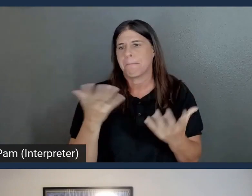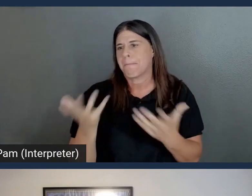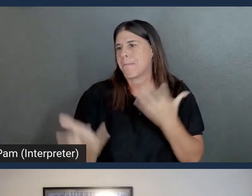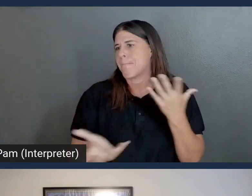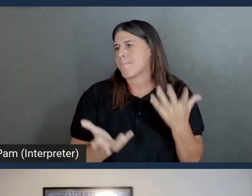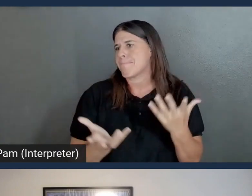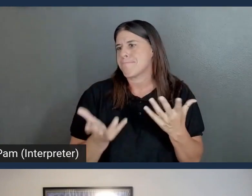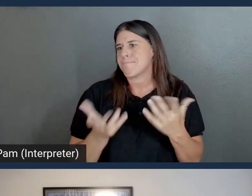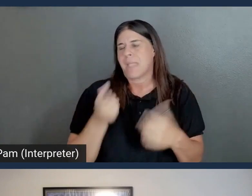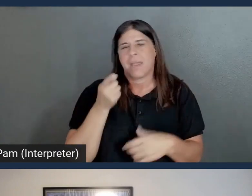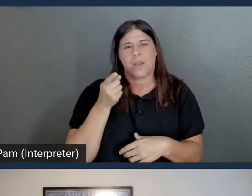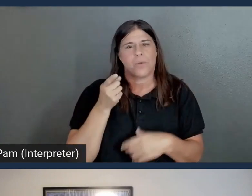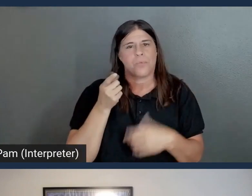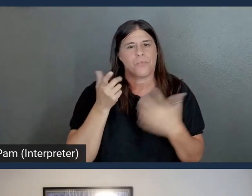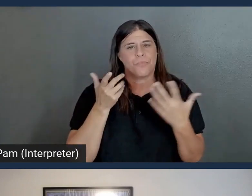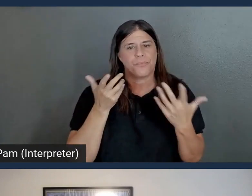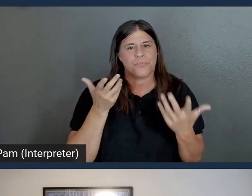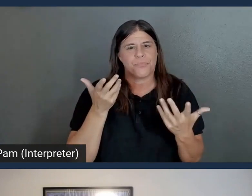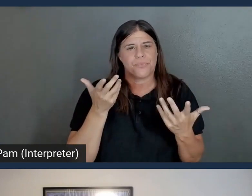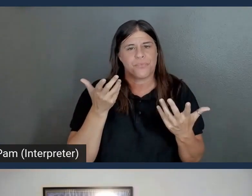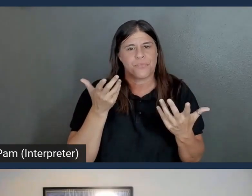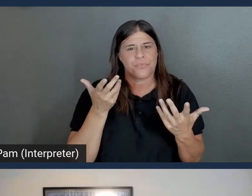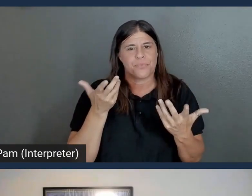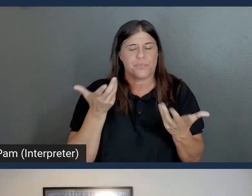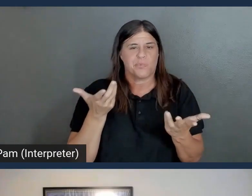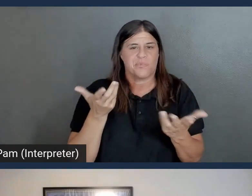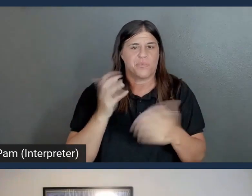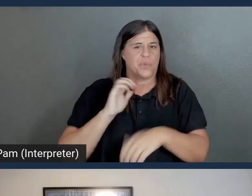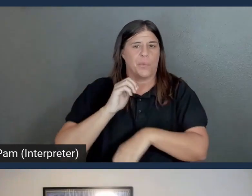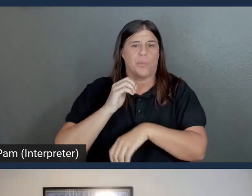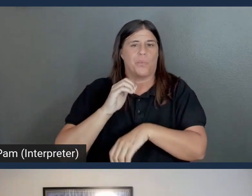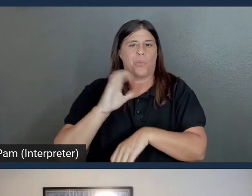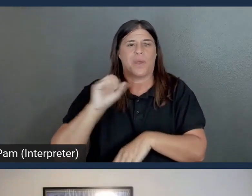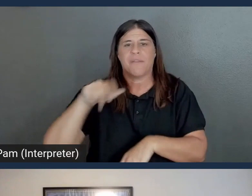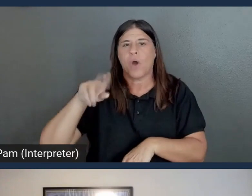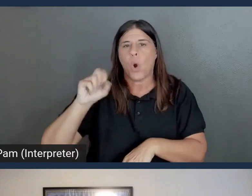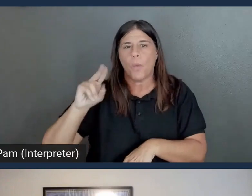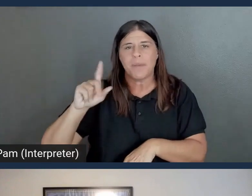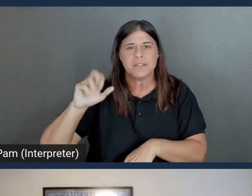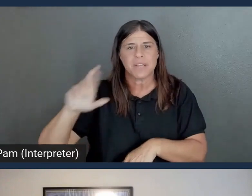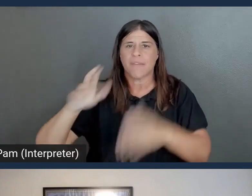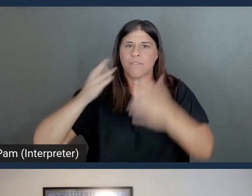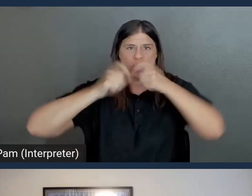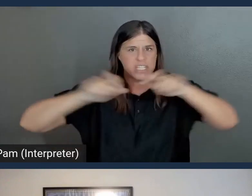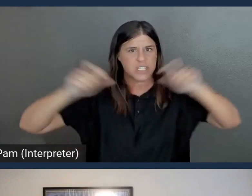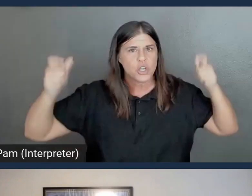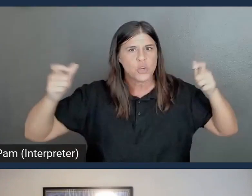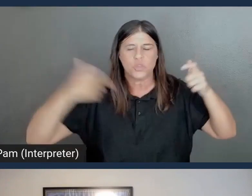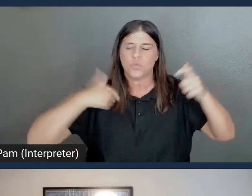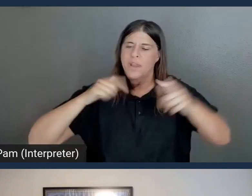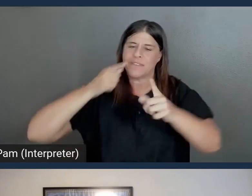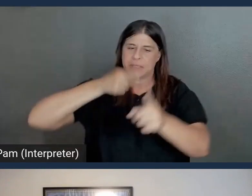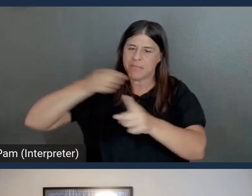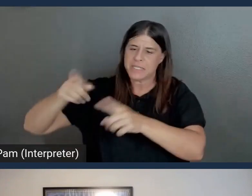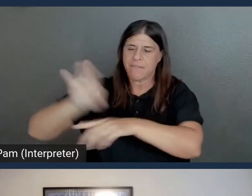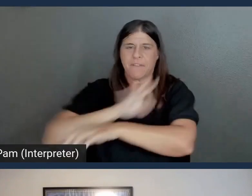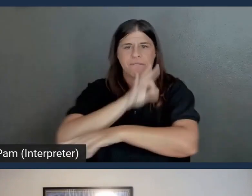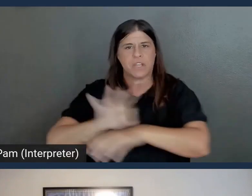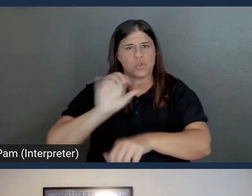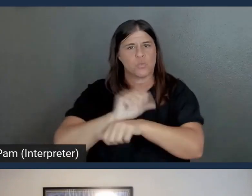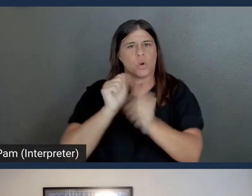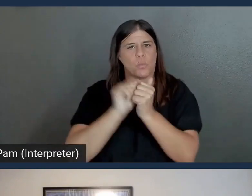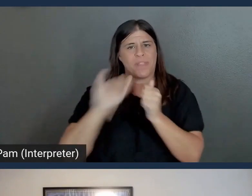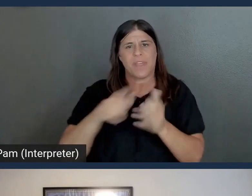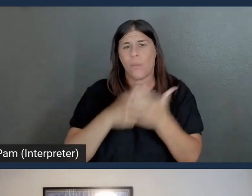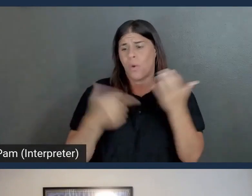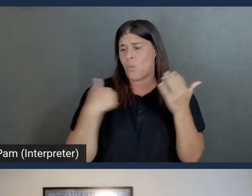getting this, we have, a set of, OpenCypher is a big spec, and we have a set of features to be able to work on it. So what we have today is